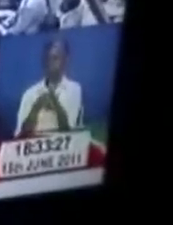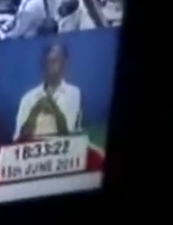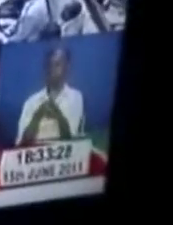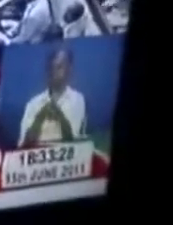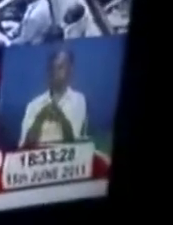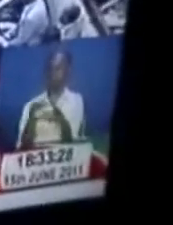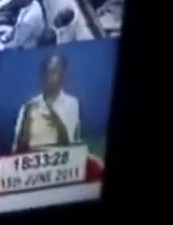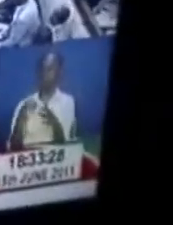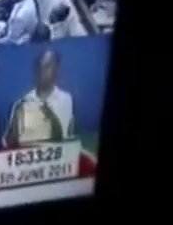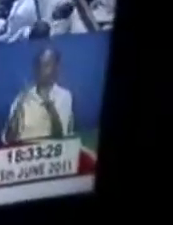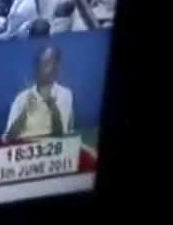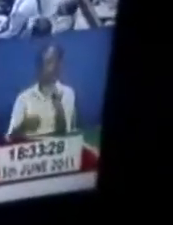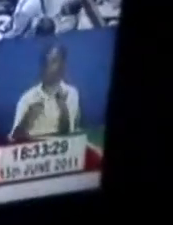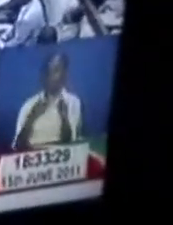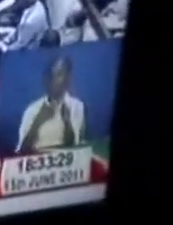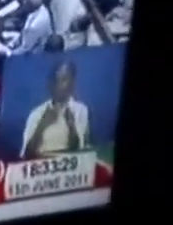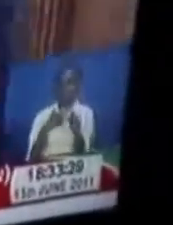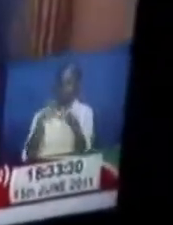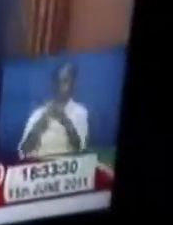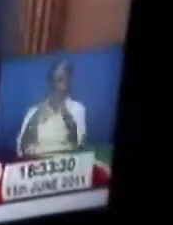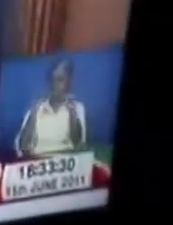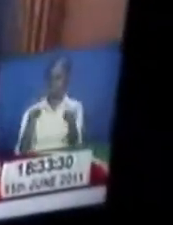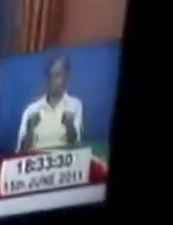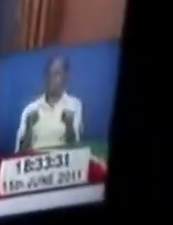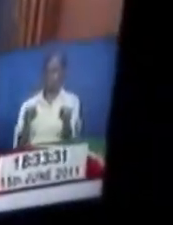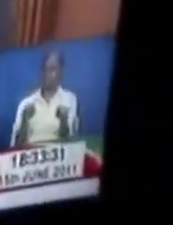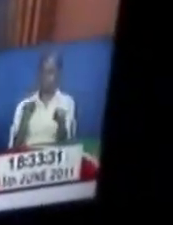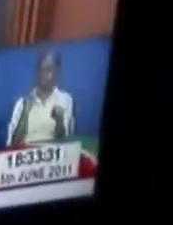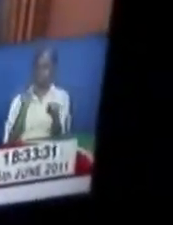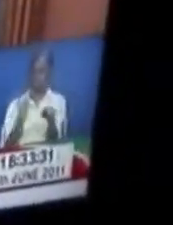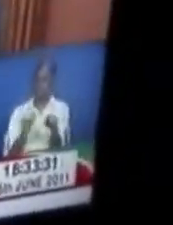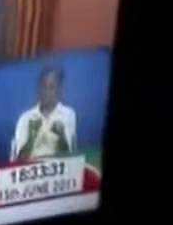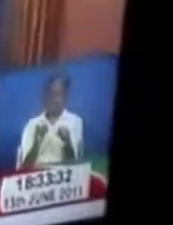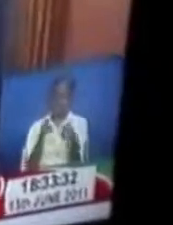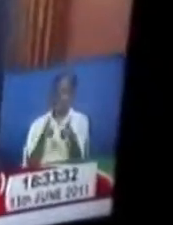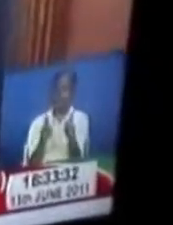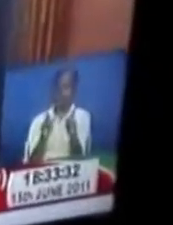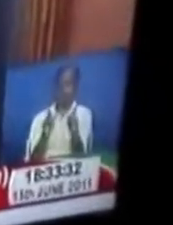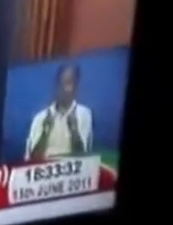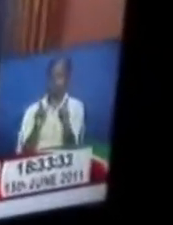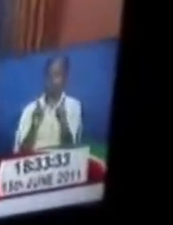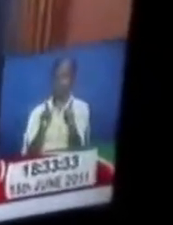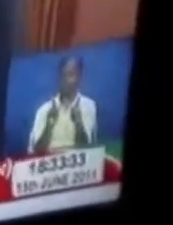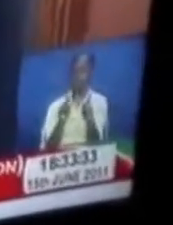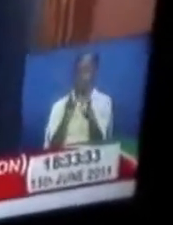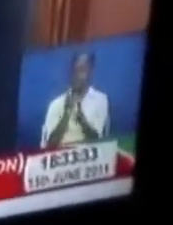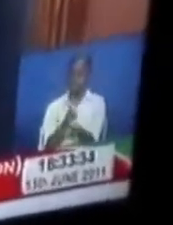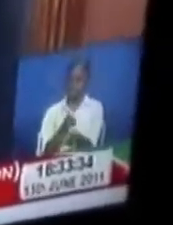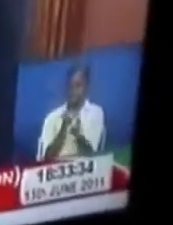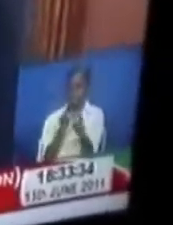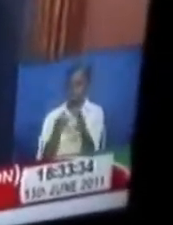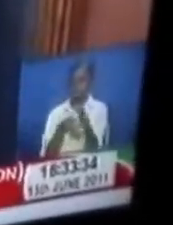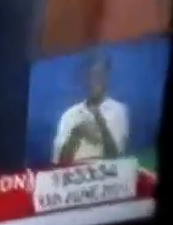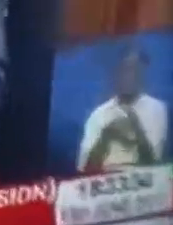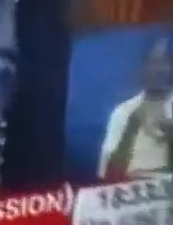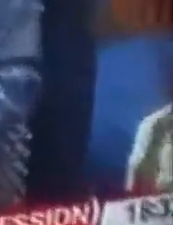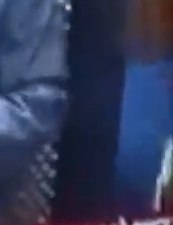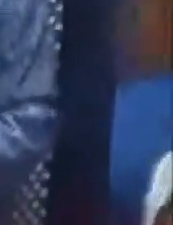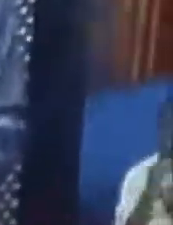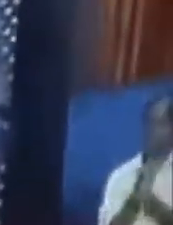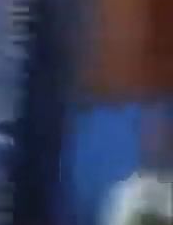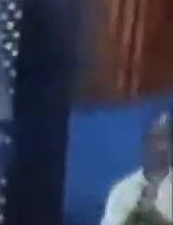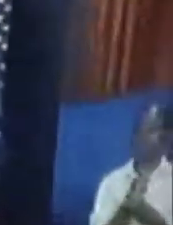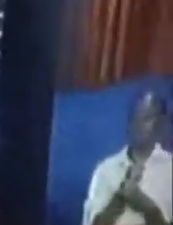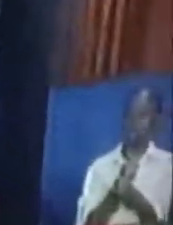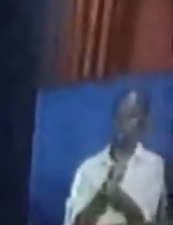we cannot have a system that essentially allows an honorable member to make